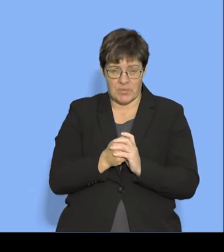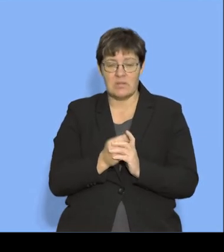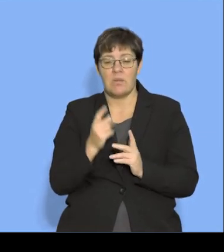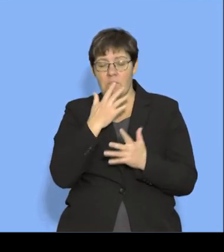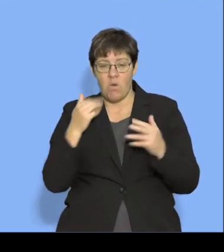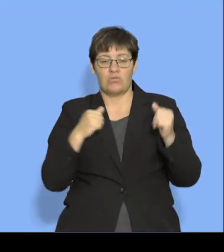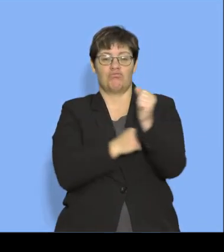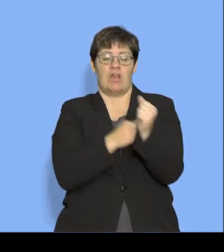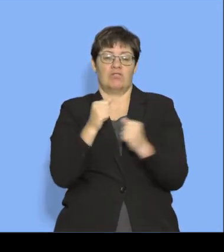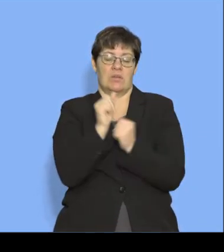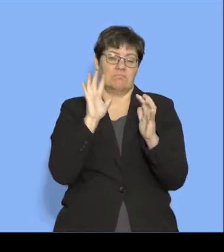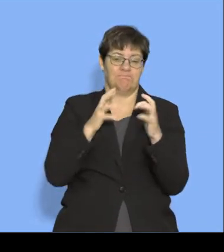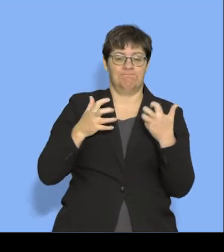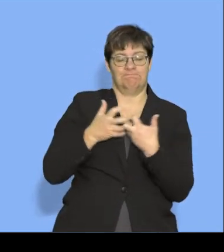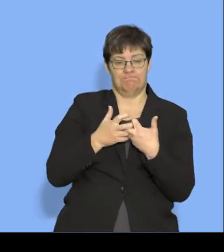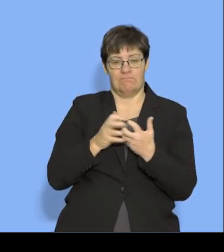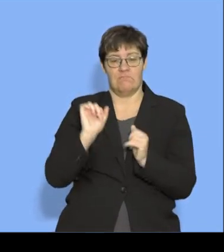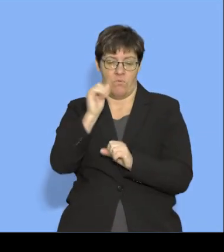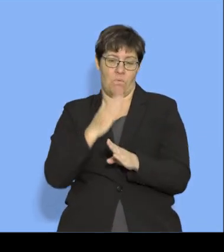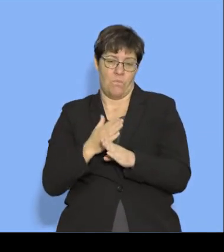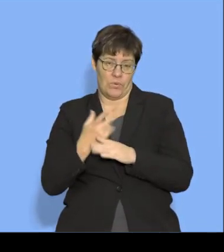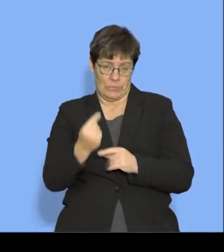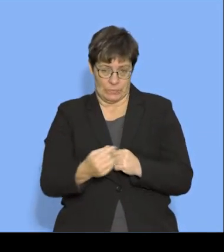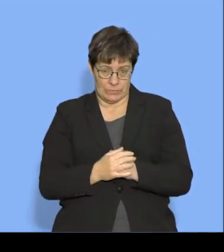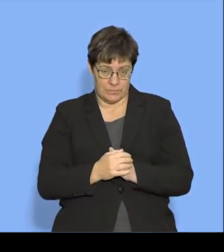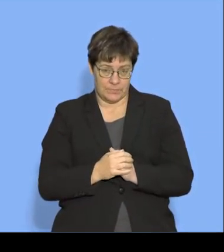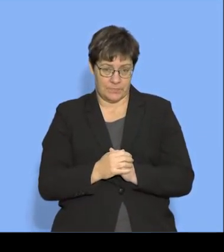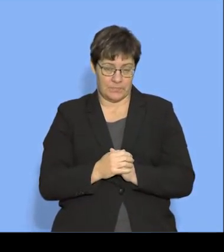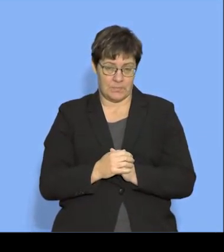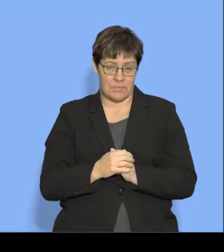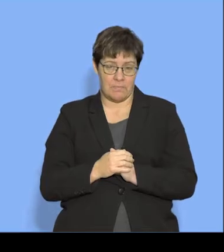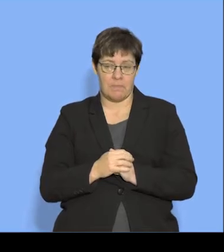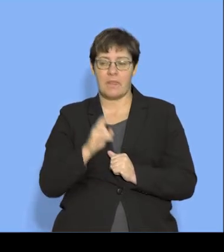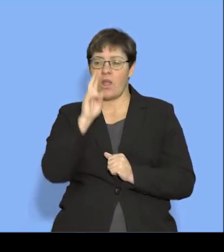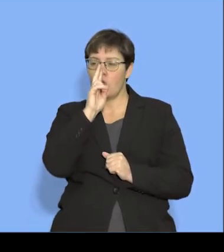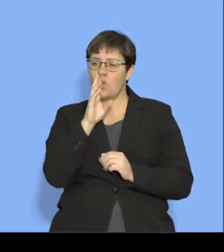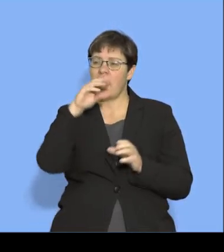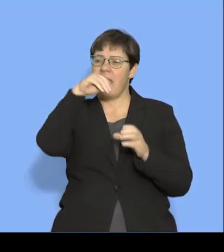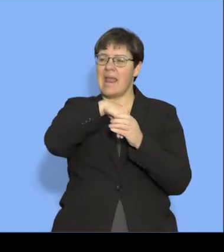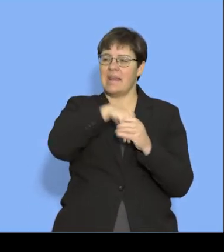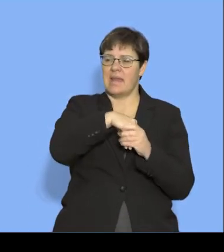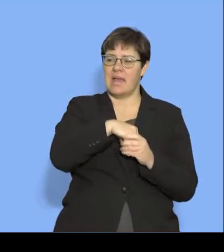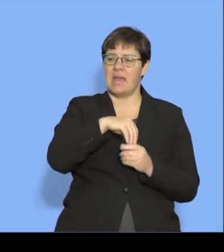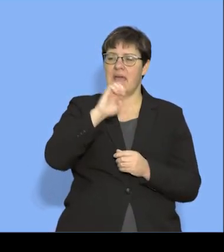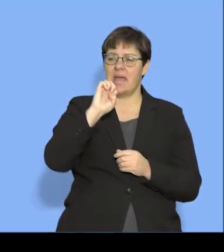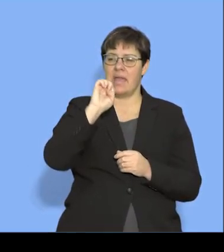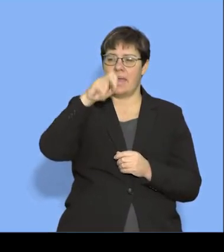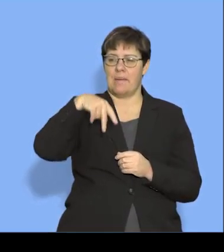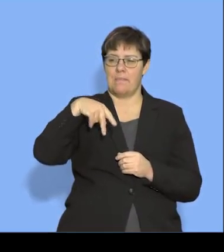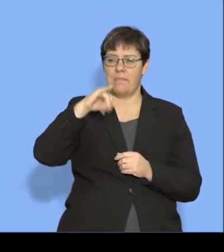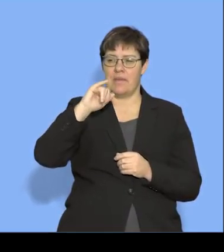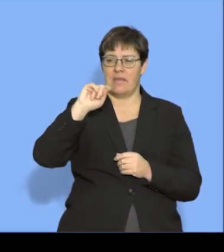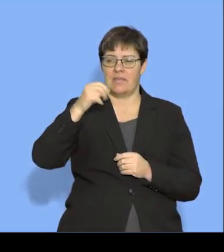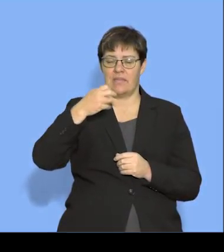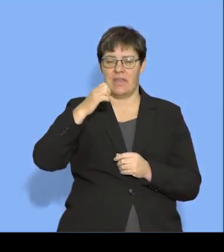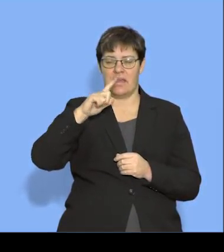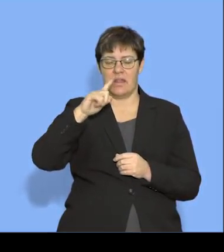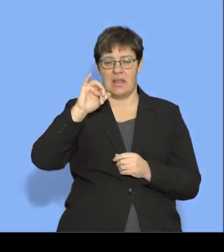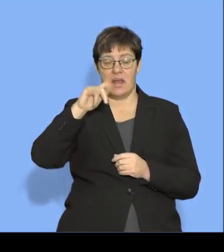further modified to become structurally suited for its function. So let's look at the inner epithelial. The